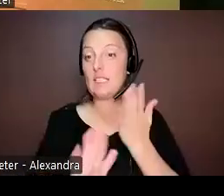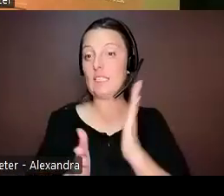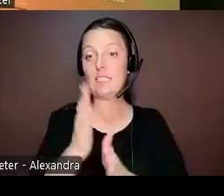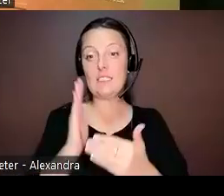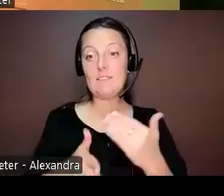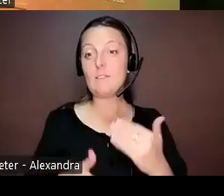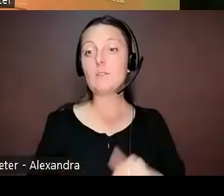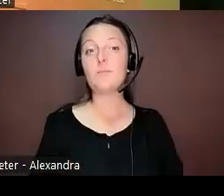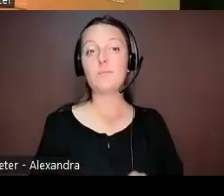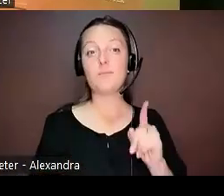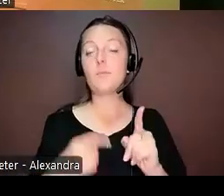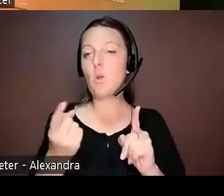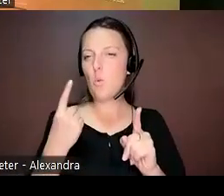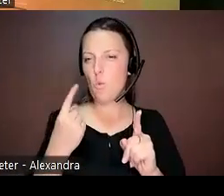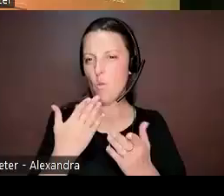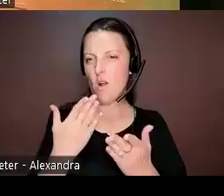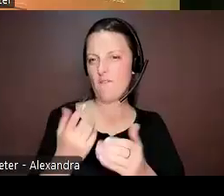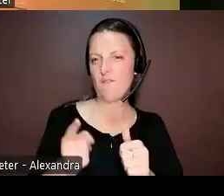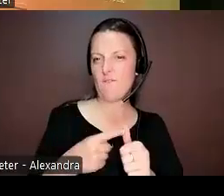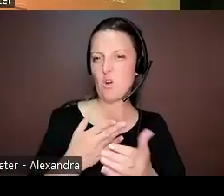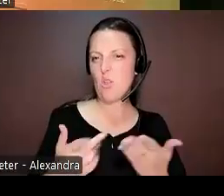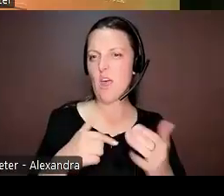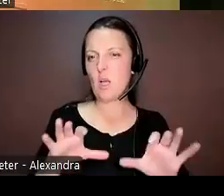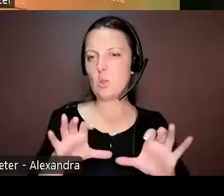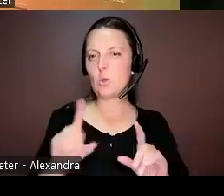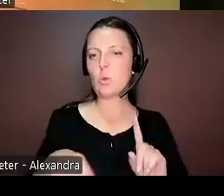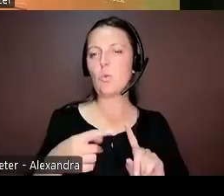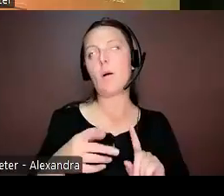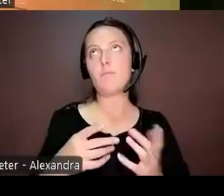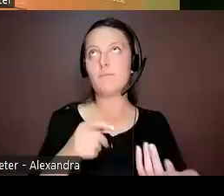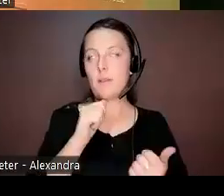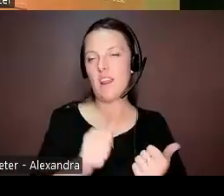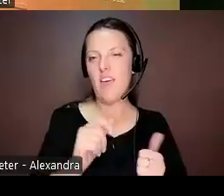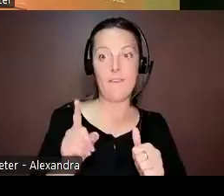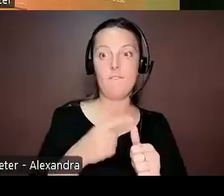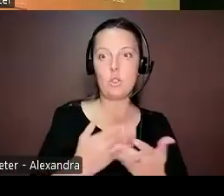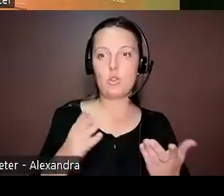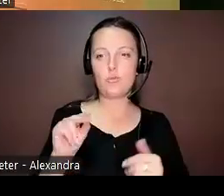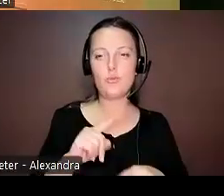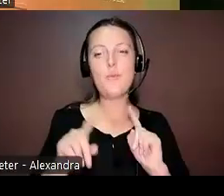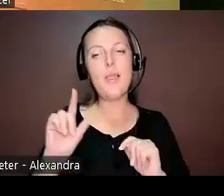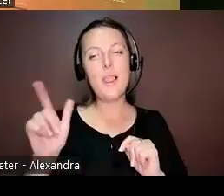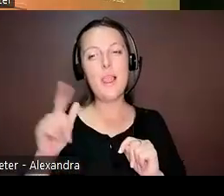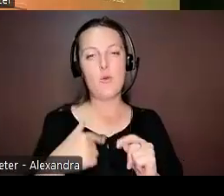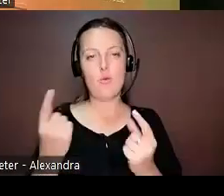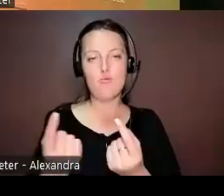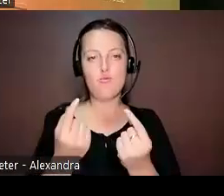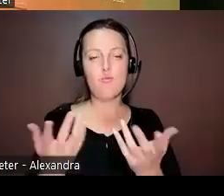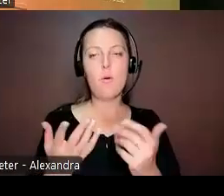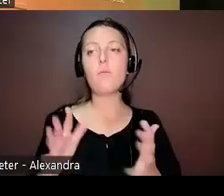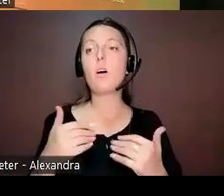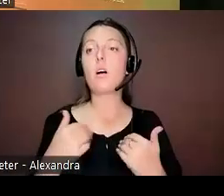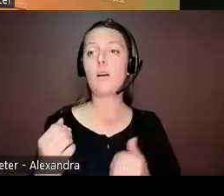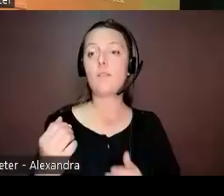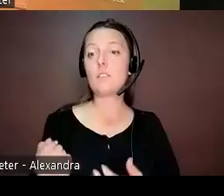One of the first things that I did when the study completed, not the first thing, but later thing that I did is that there have been also suggestion, it's not actually